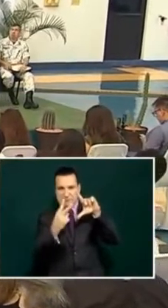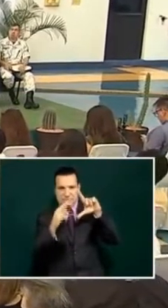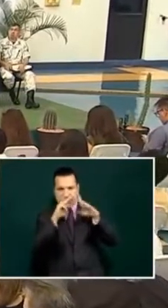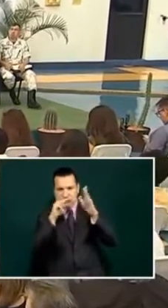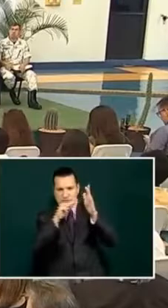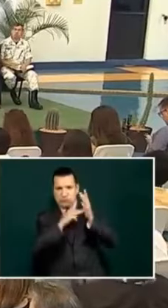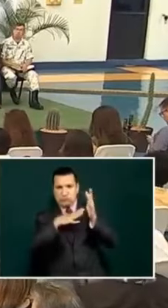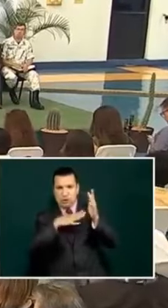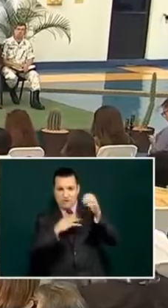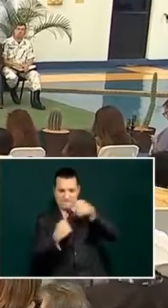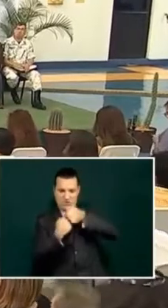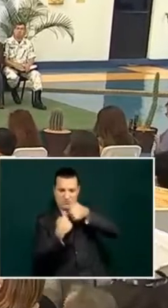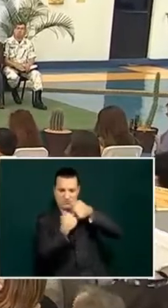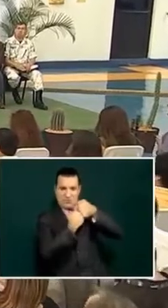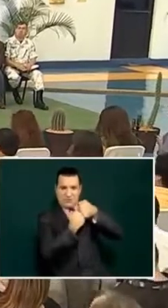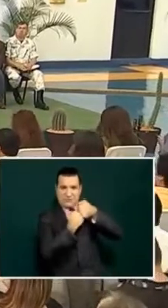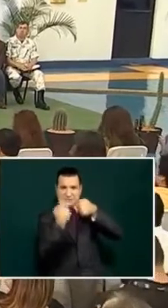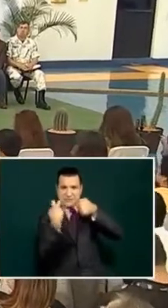and